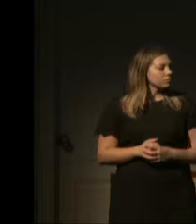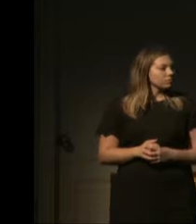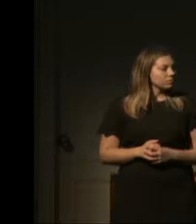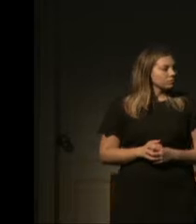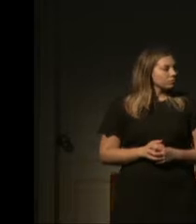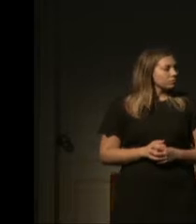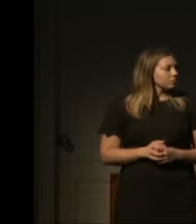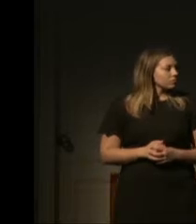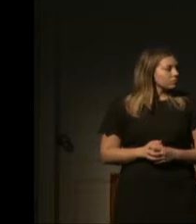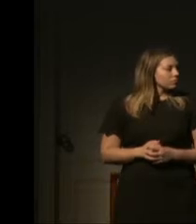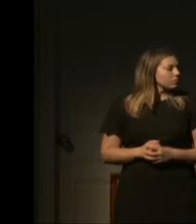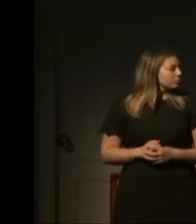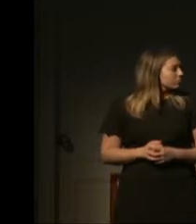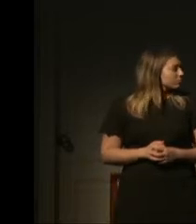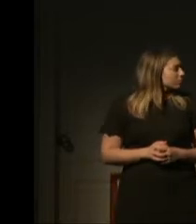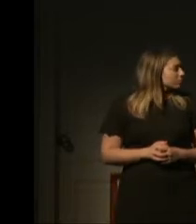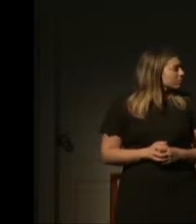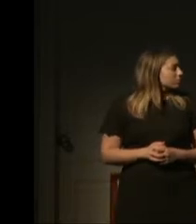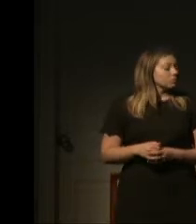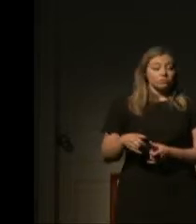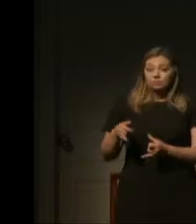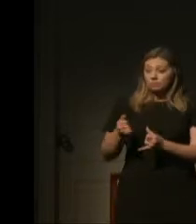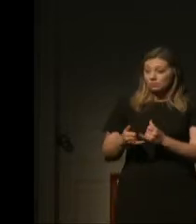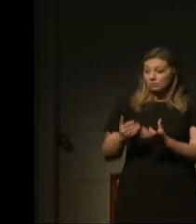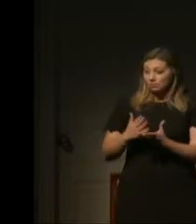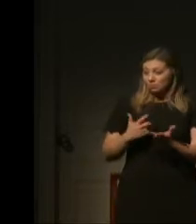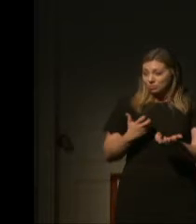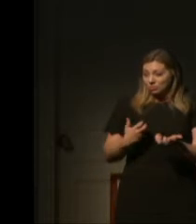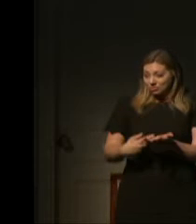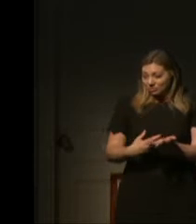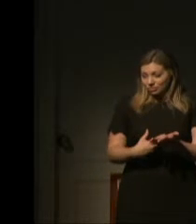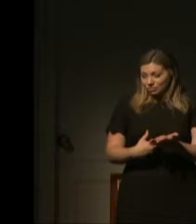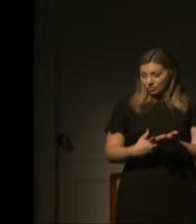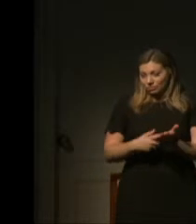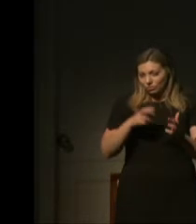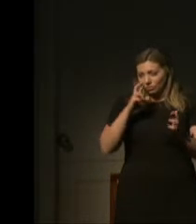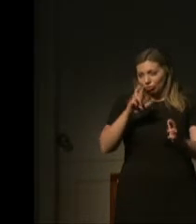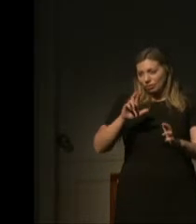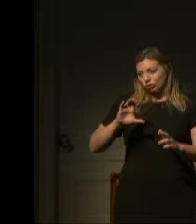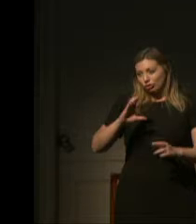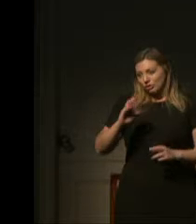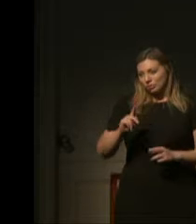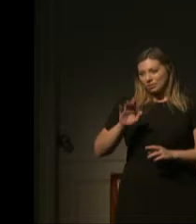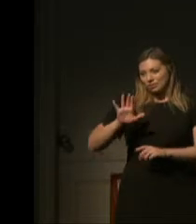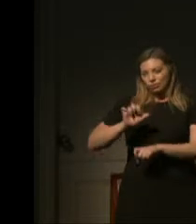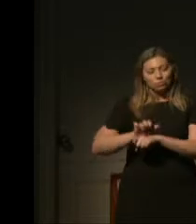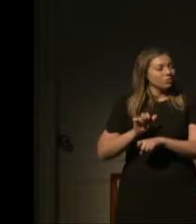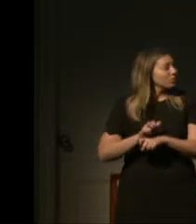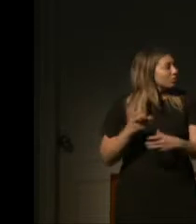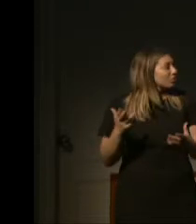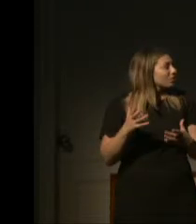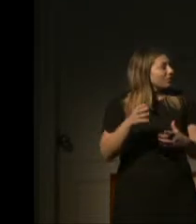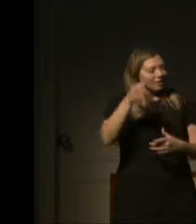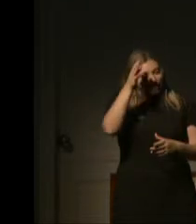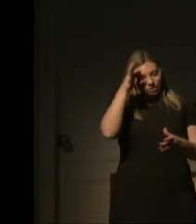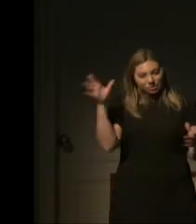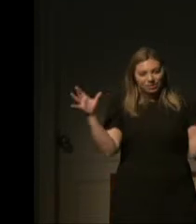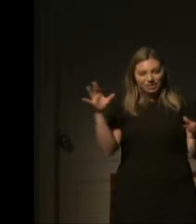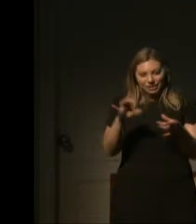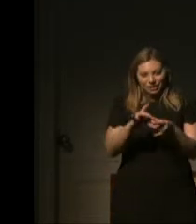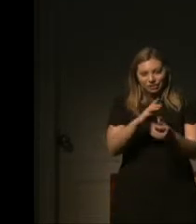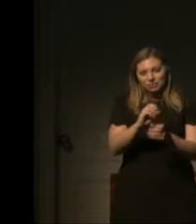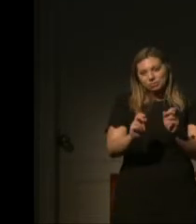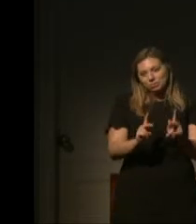last element I'd love to talk about with respect to Chip's work is the idea of connection and